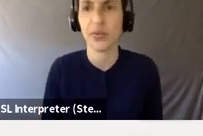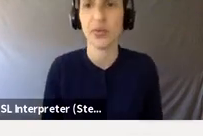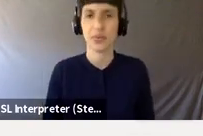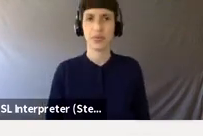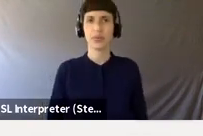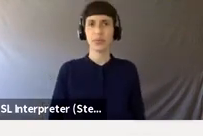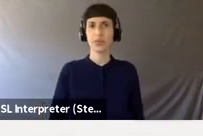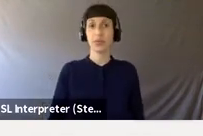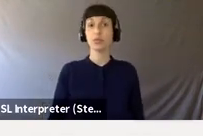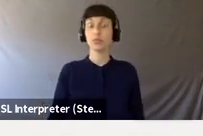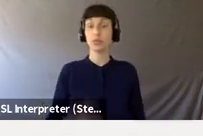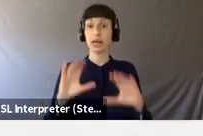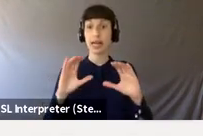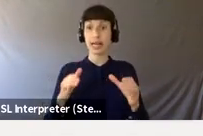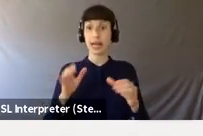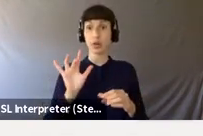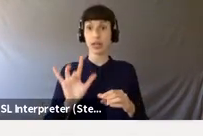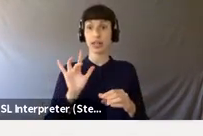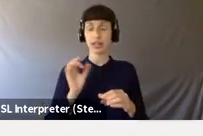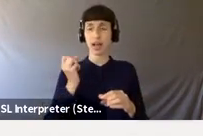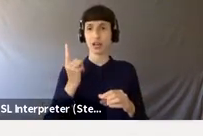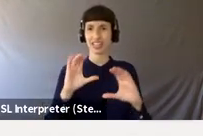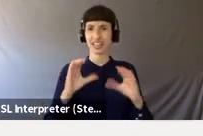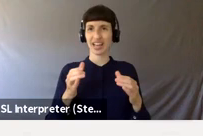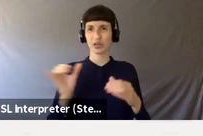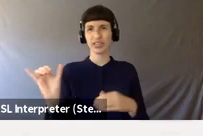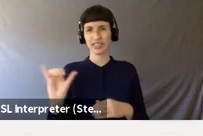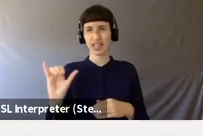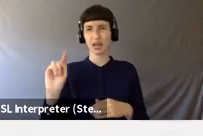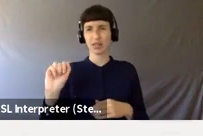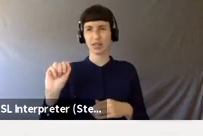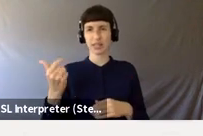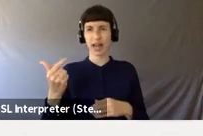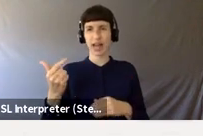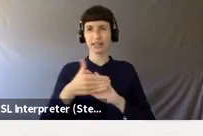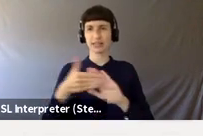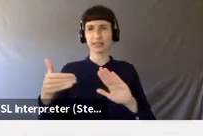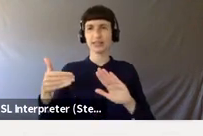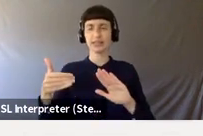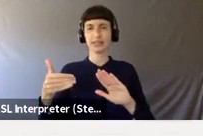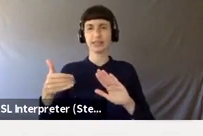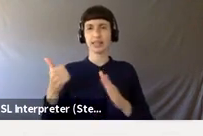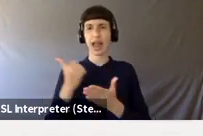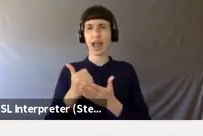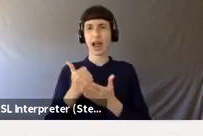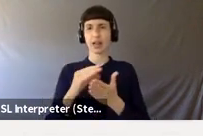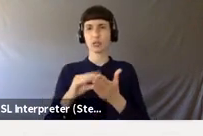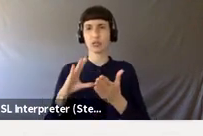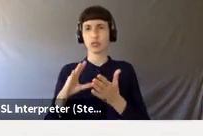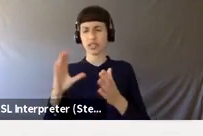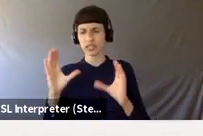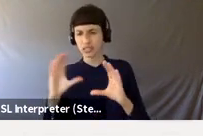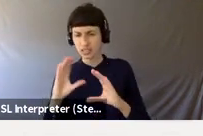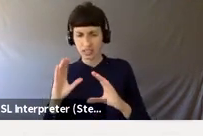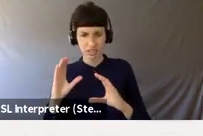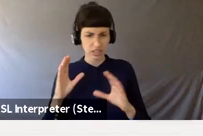category. Again, a category is just like a tag that we use to help students sort their work and